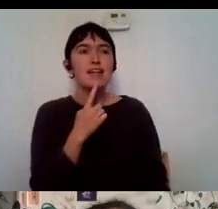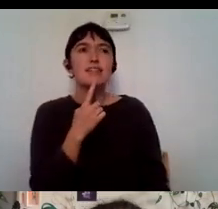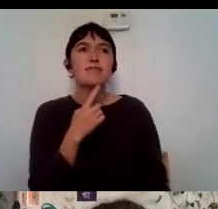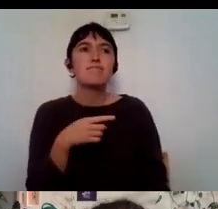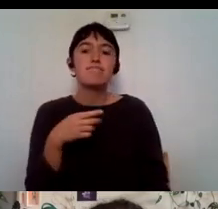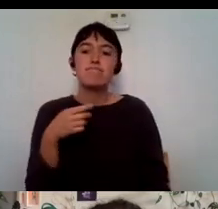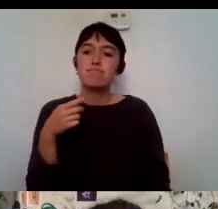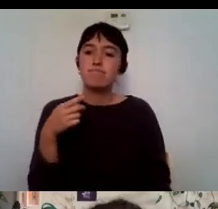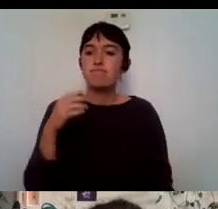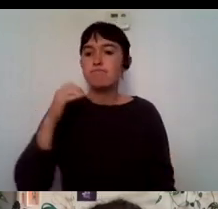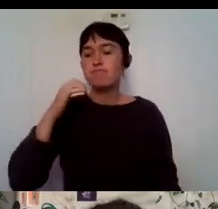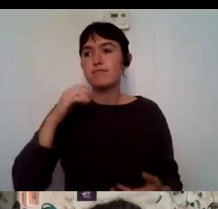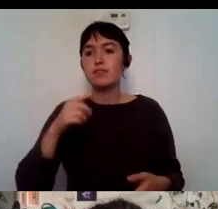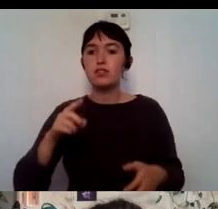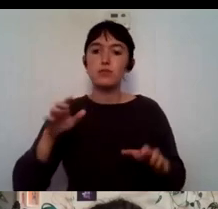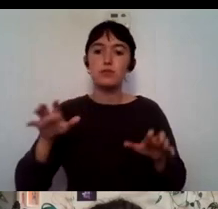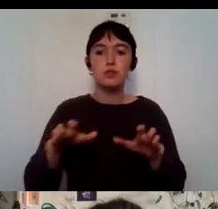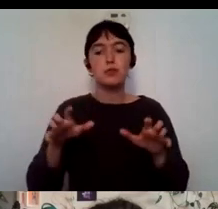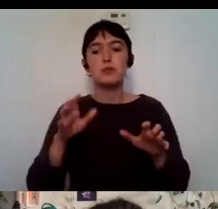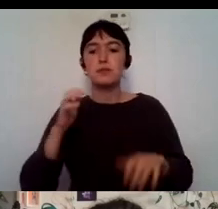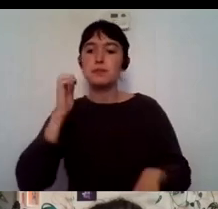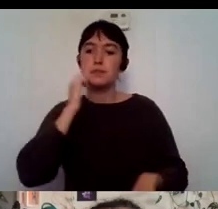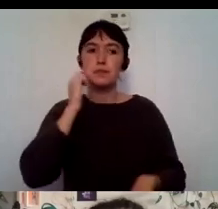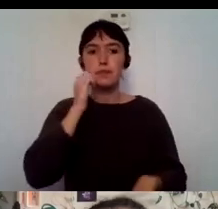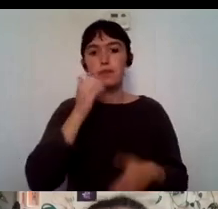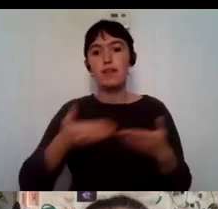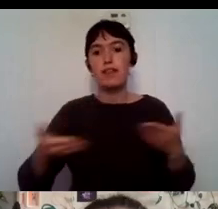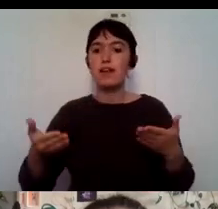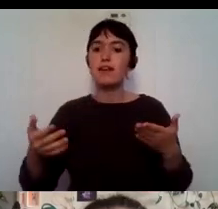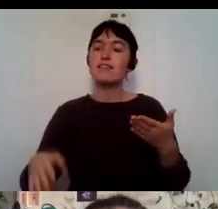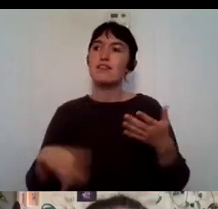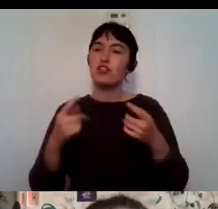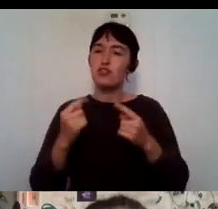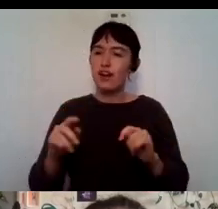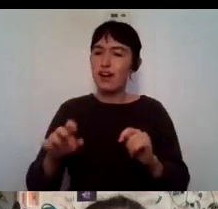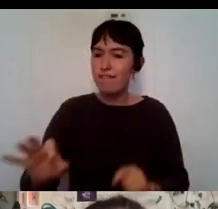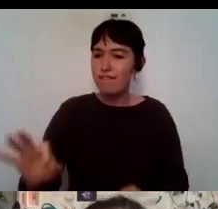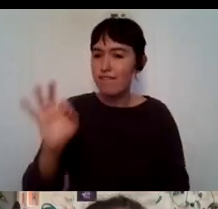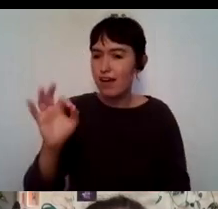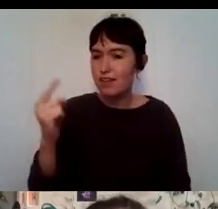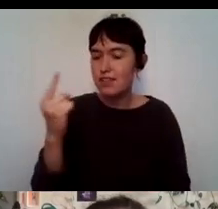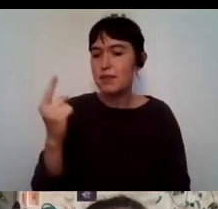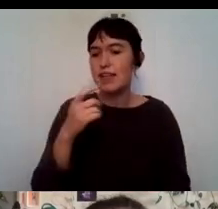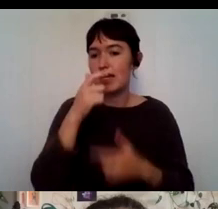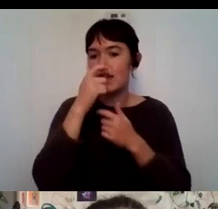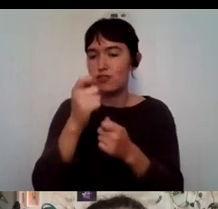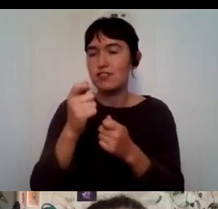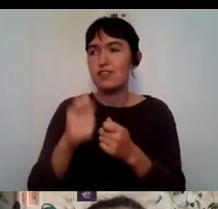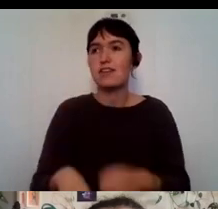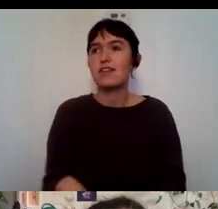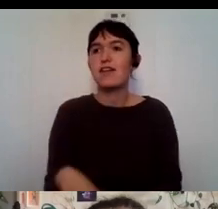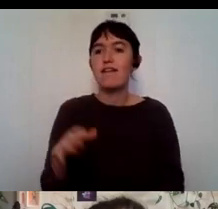daily business, find the things that interest you. Find those things that don't feel like